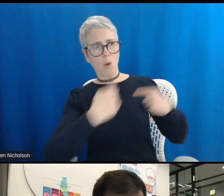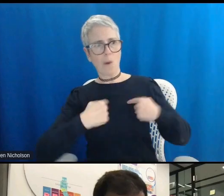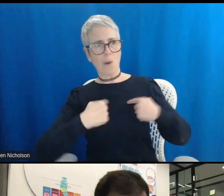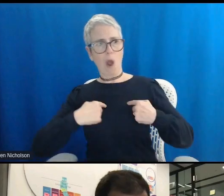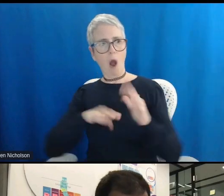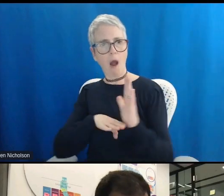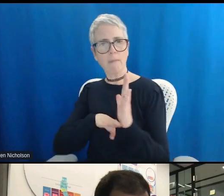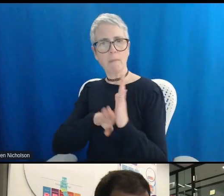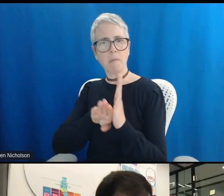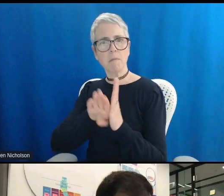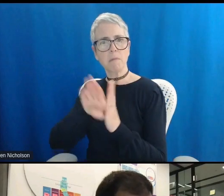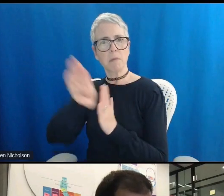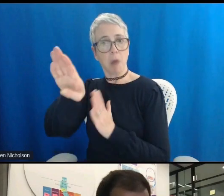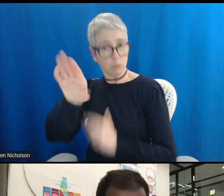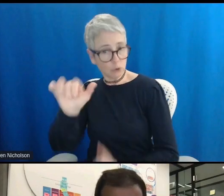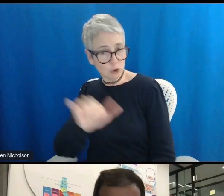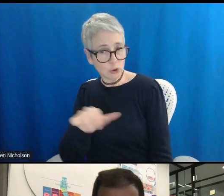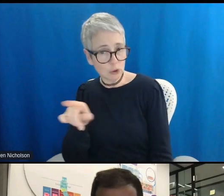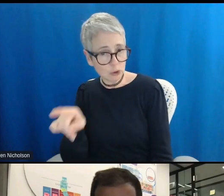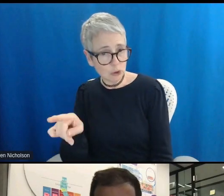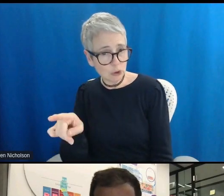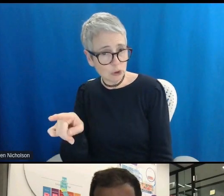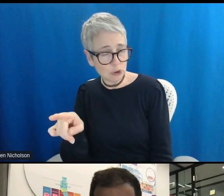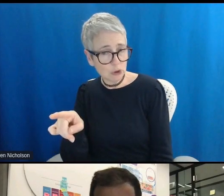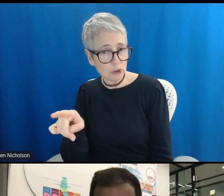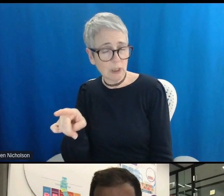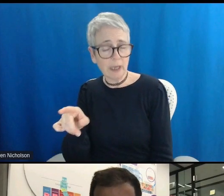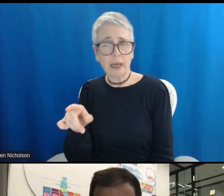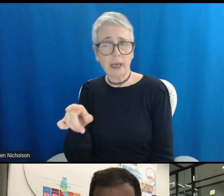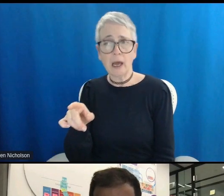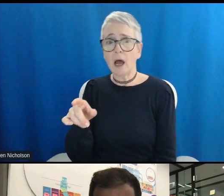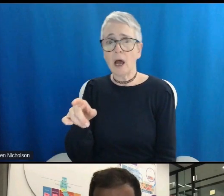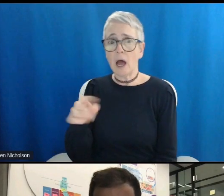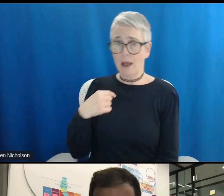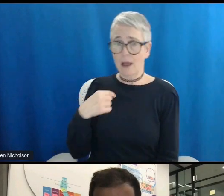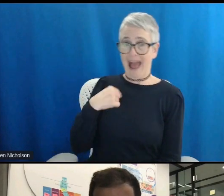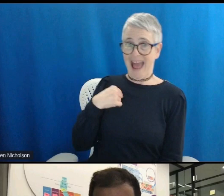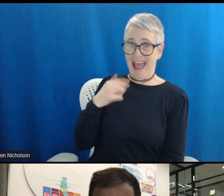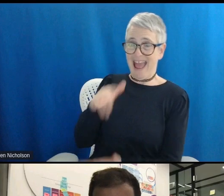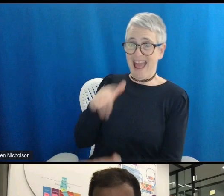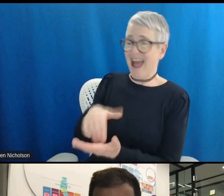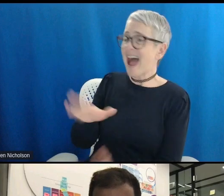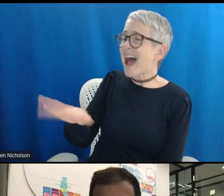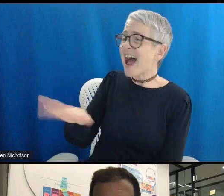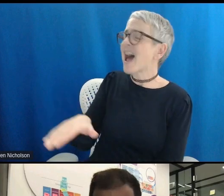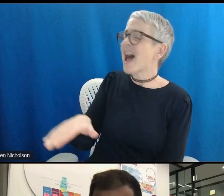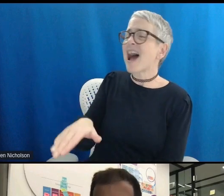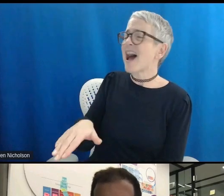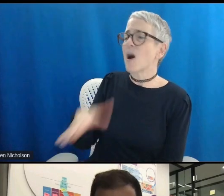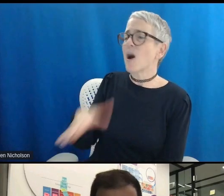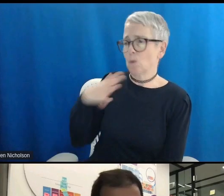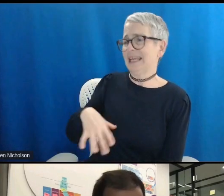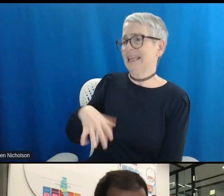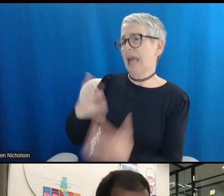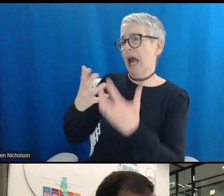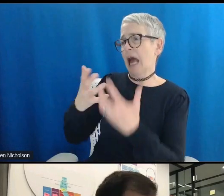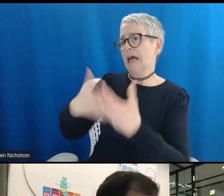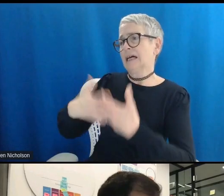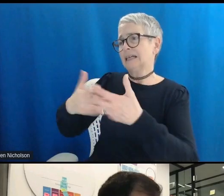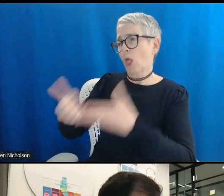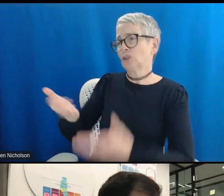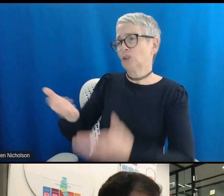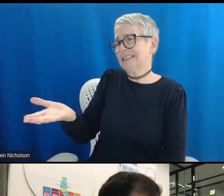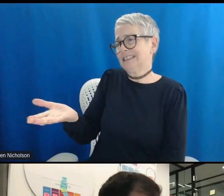the lower to middle to upper middle to high income country? And then I'm going in saying, we should invest in assistive technology instead, right? And at